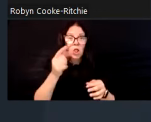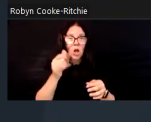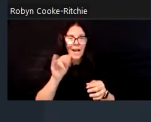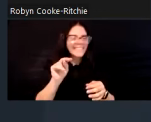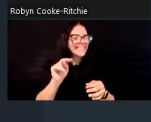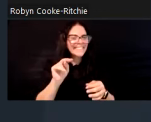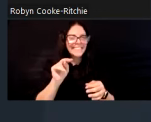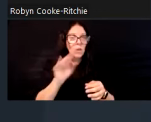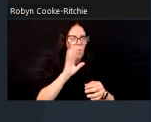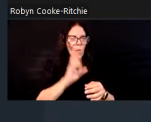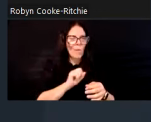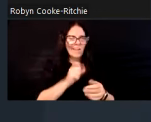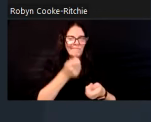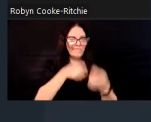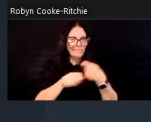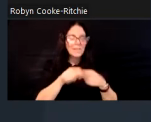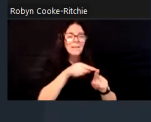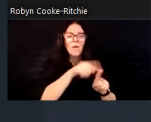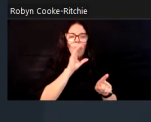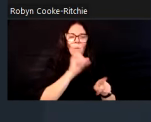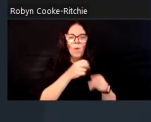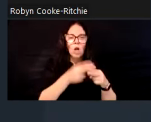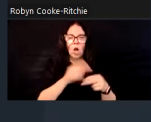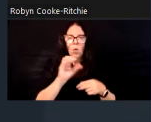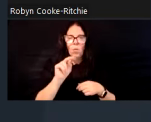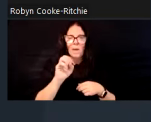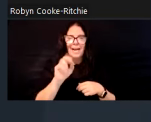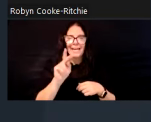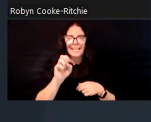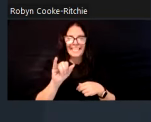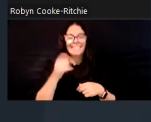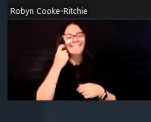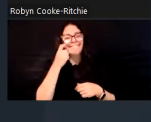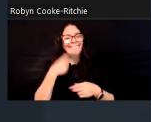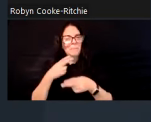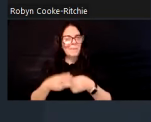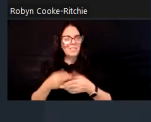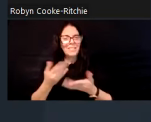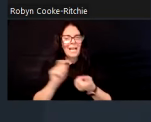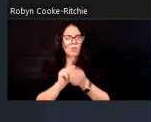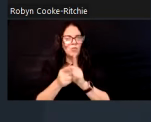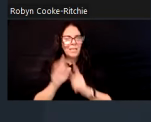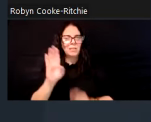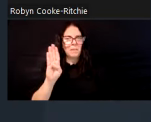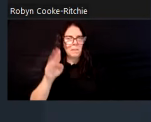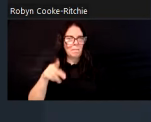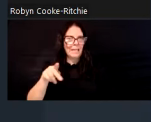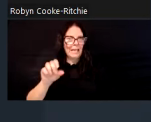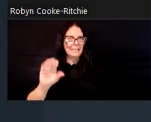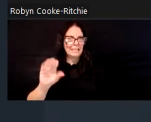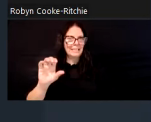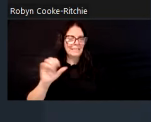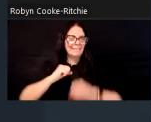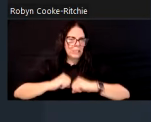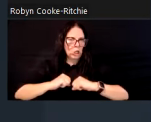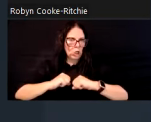Key. And now, as I just said, it's changed to the BPS Secure system. Everything